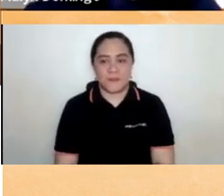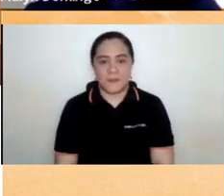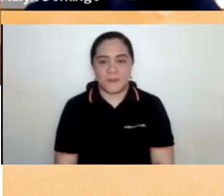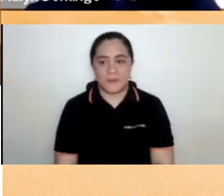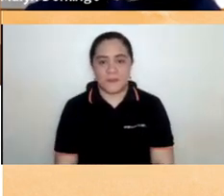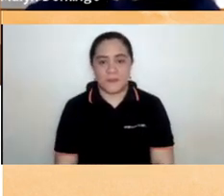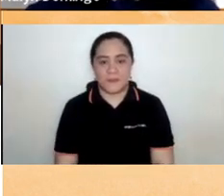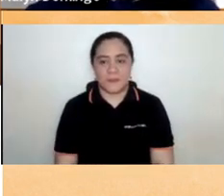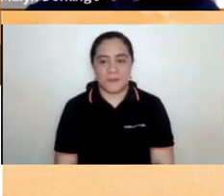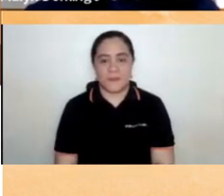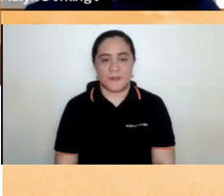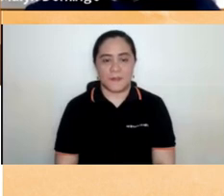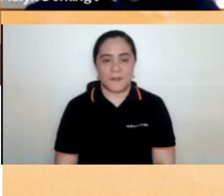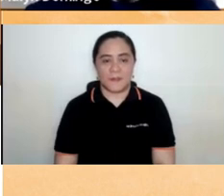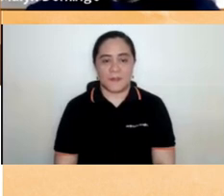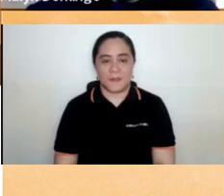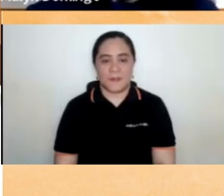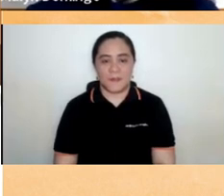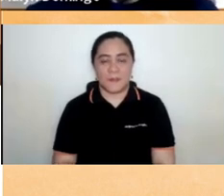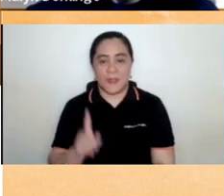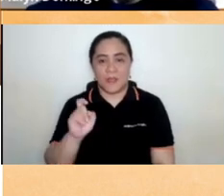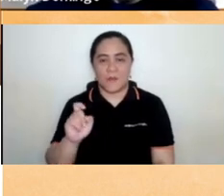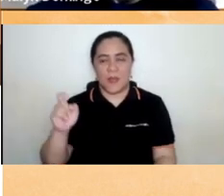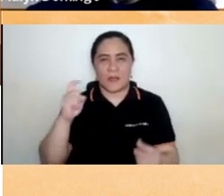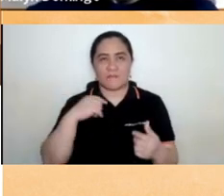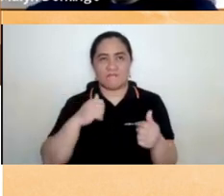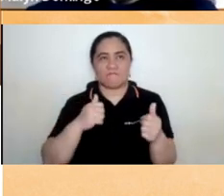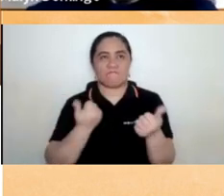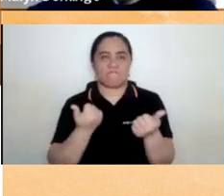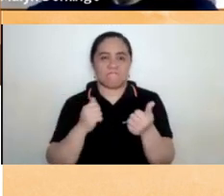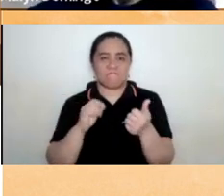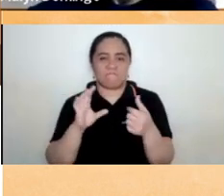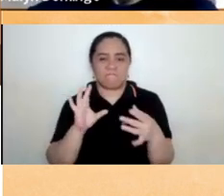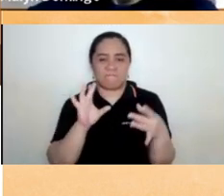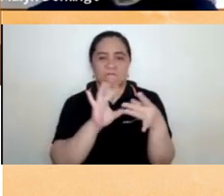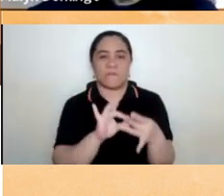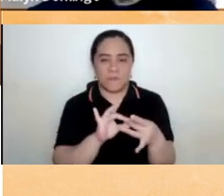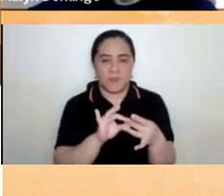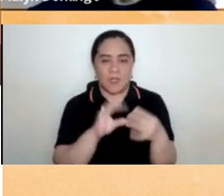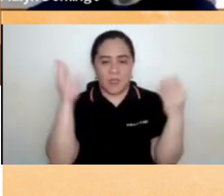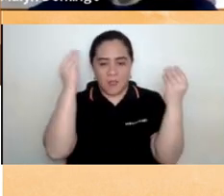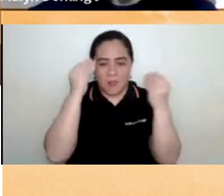And then coping thoughts, helping kids to come up with statements that will